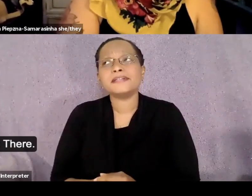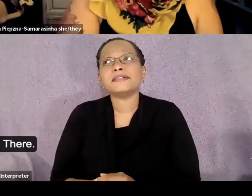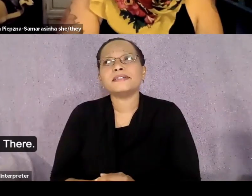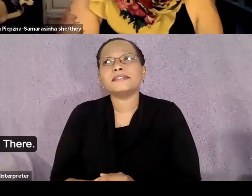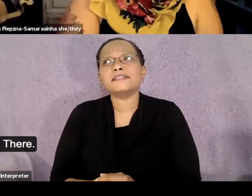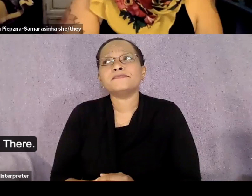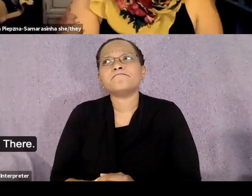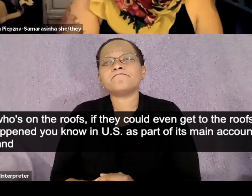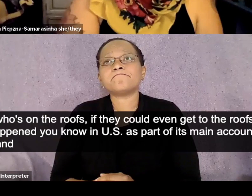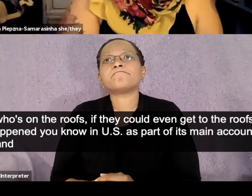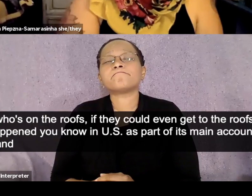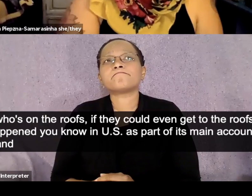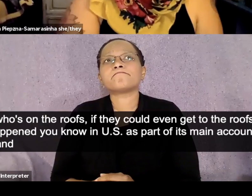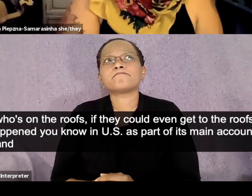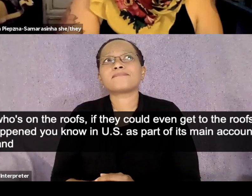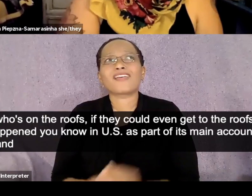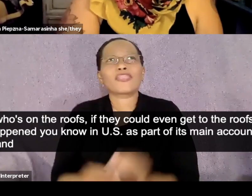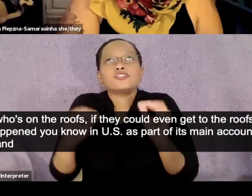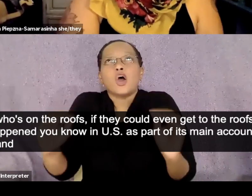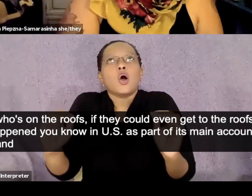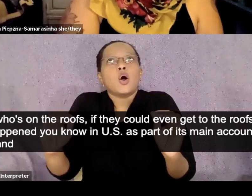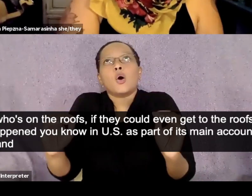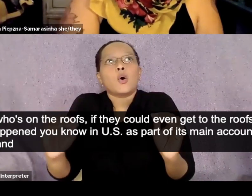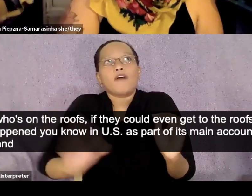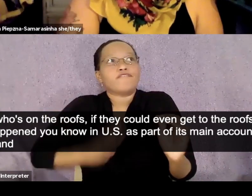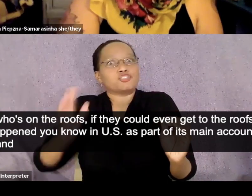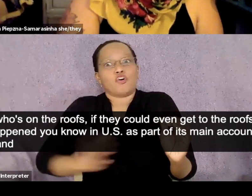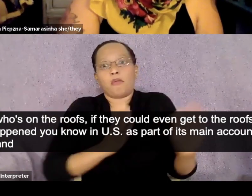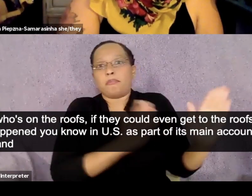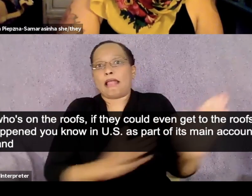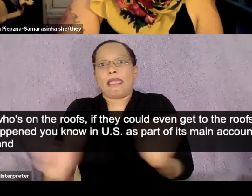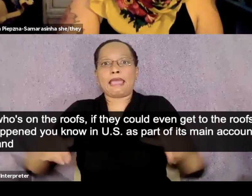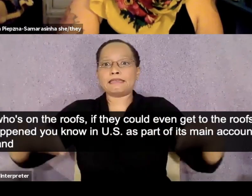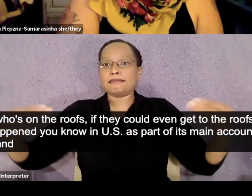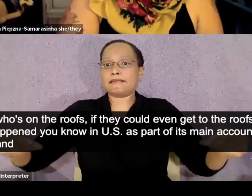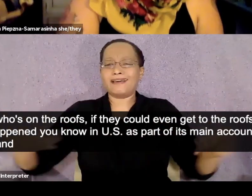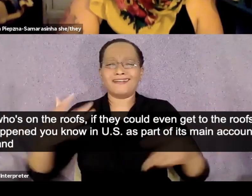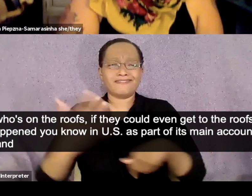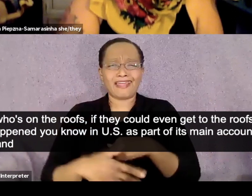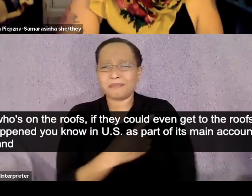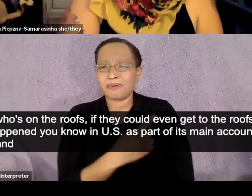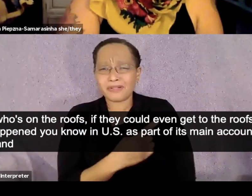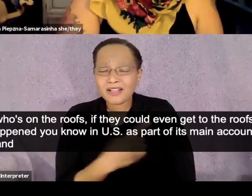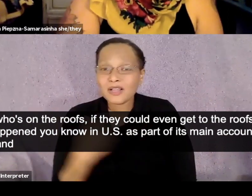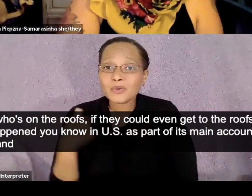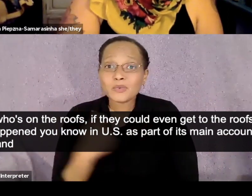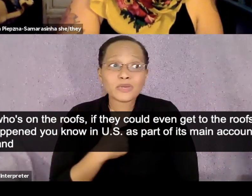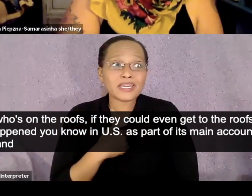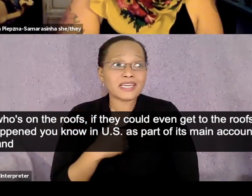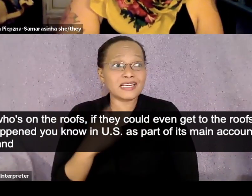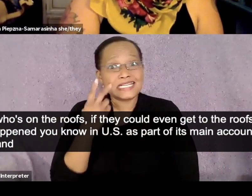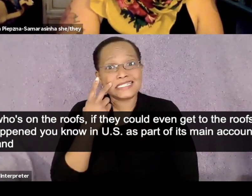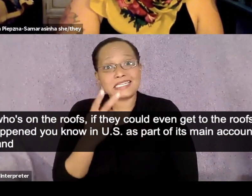there there's no plan, and we can see who's on the